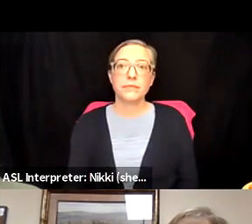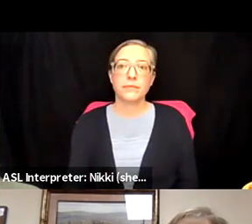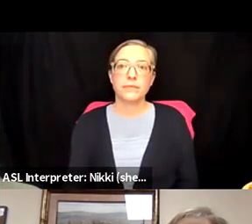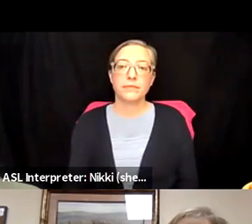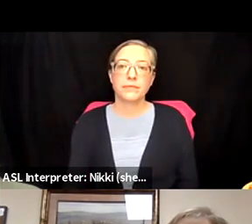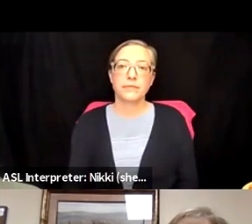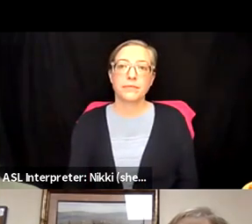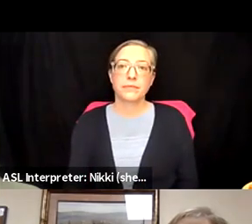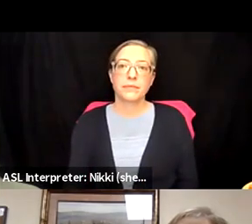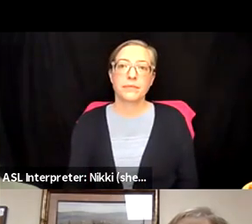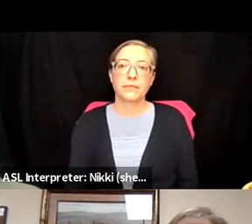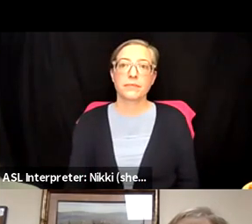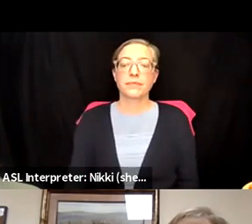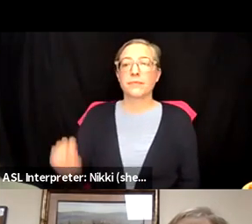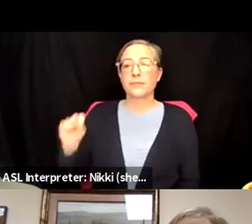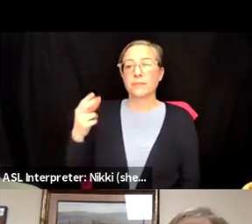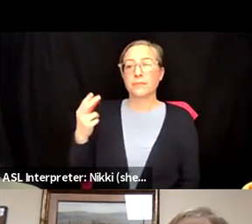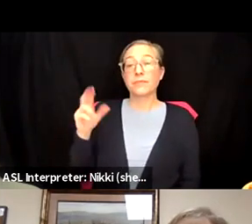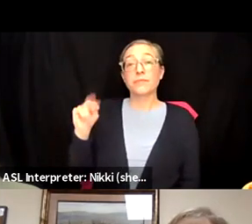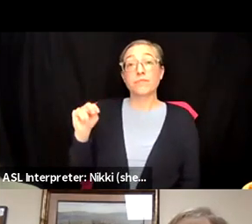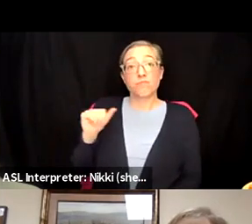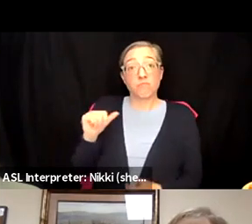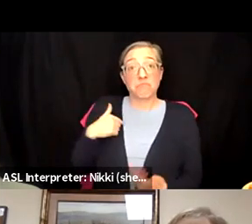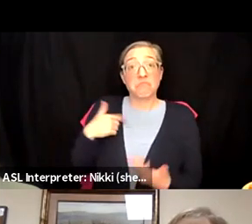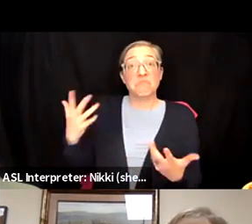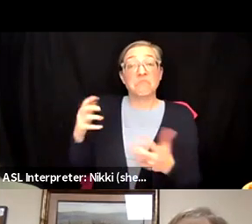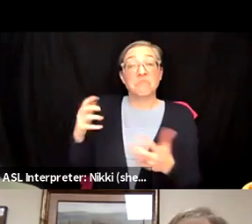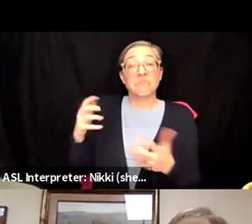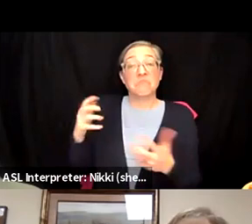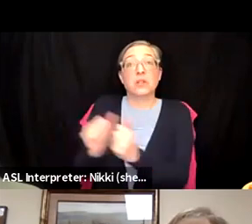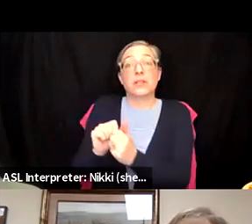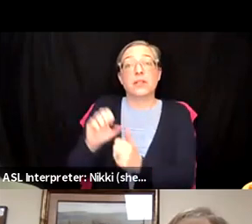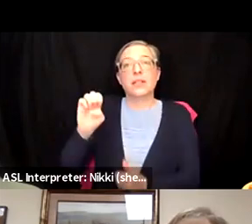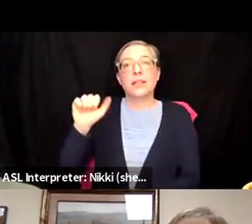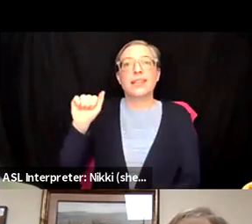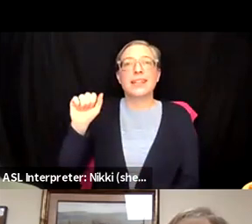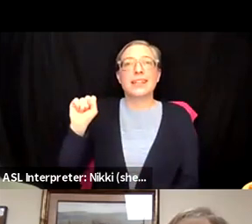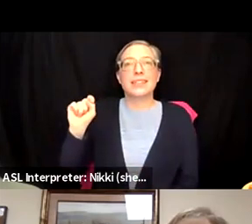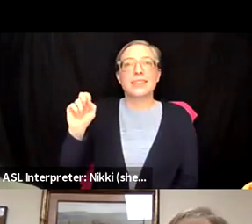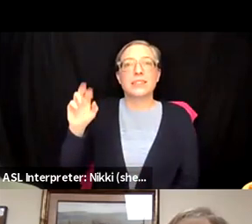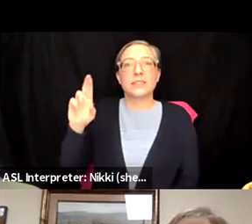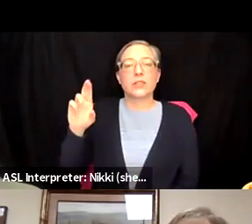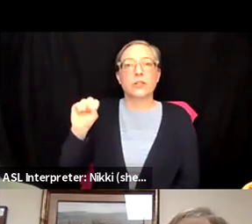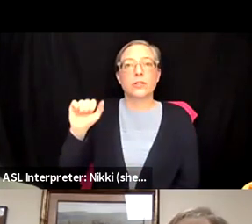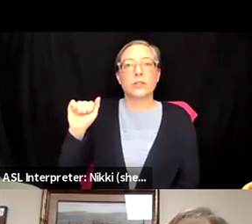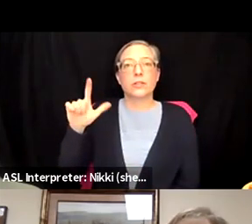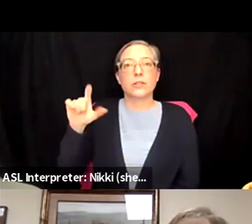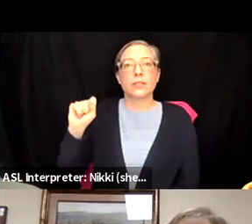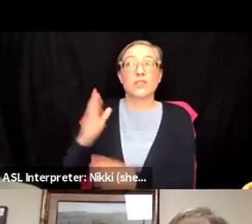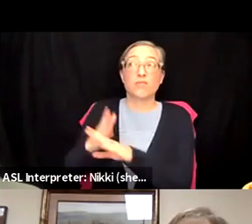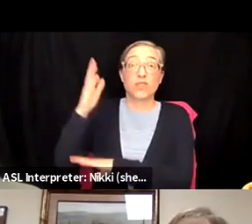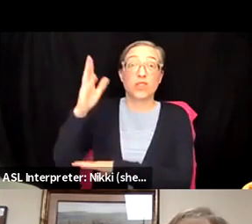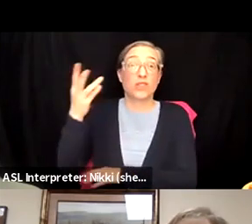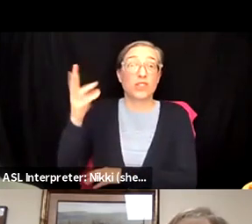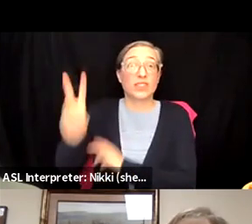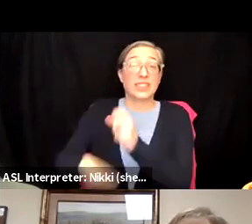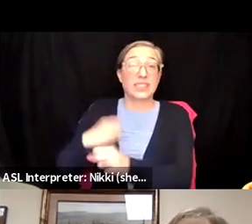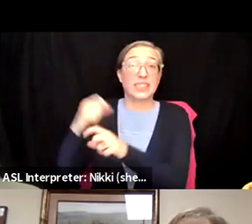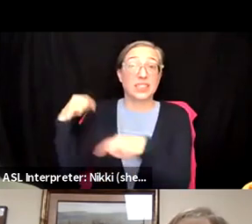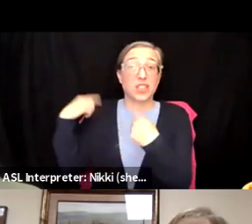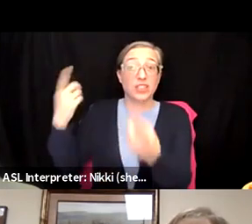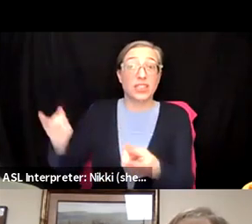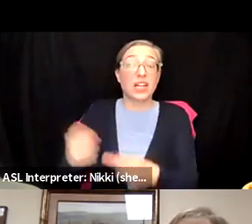I've been at Easter Seals for a little over 16 years. And prior to that time, I spent about